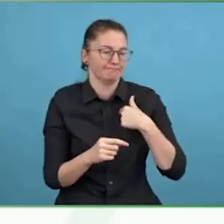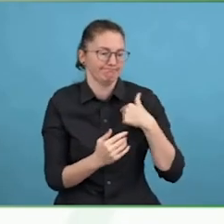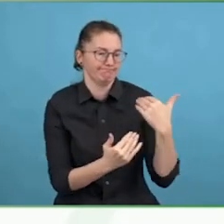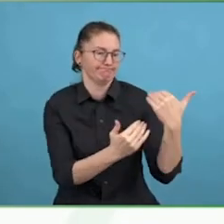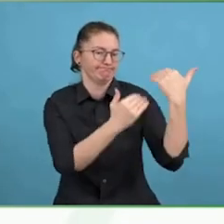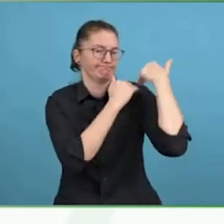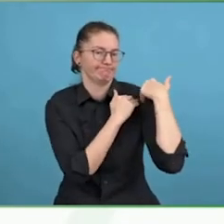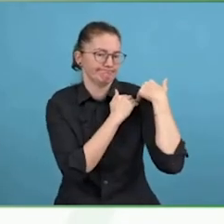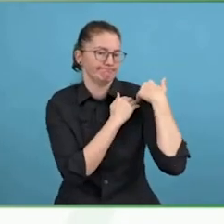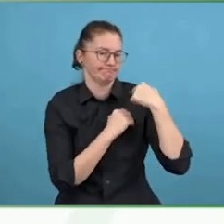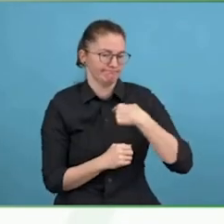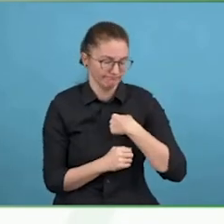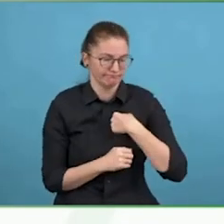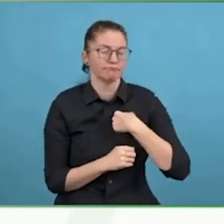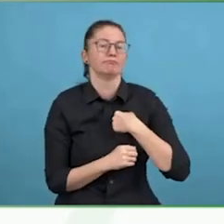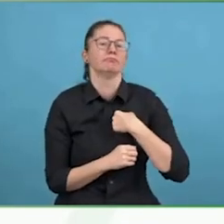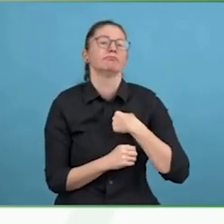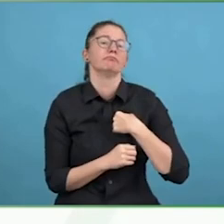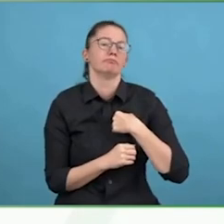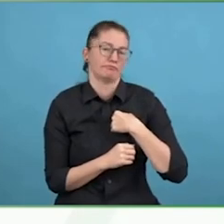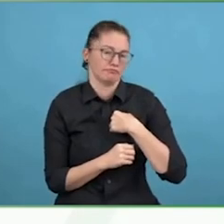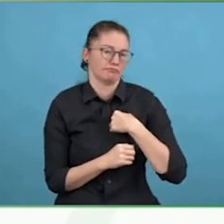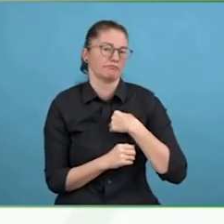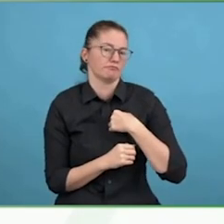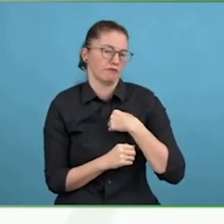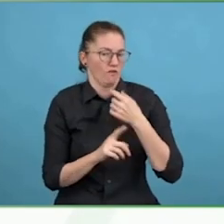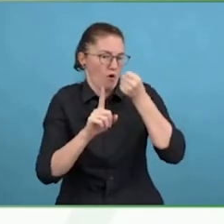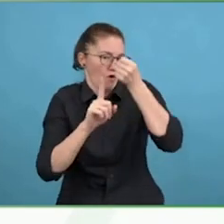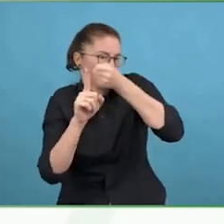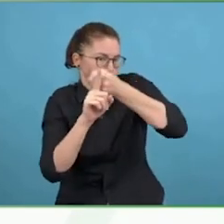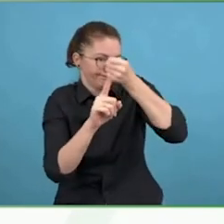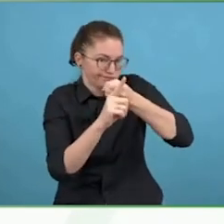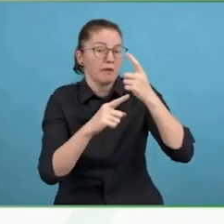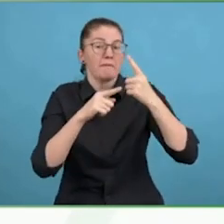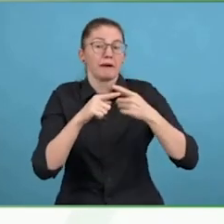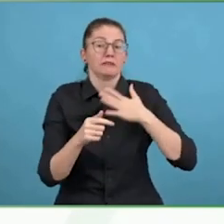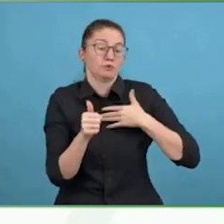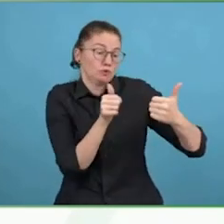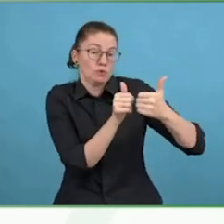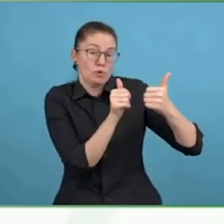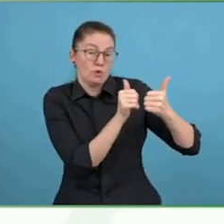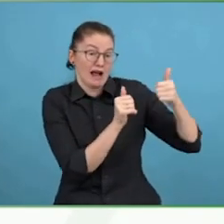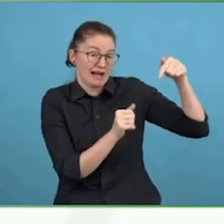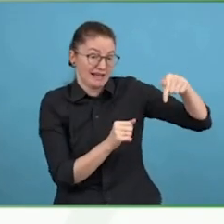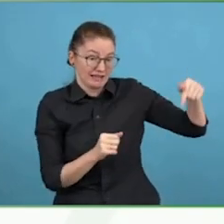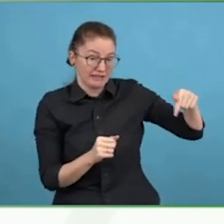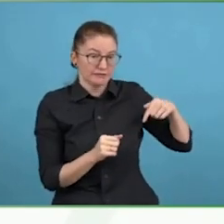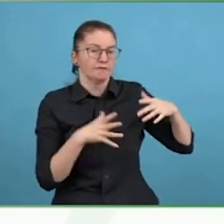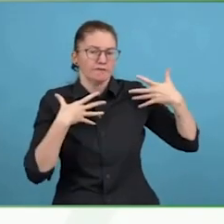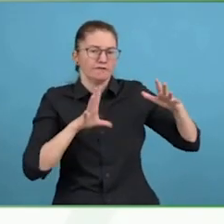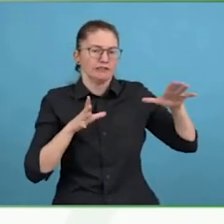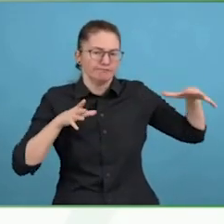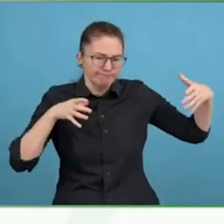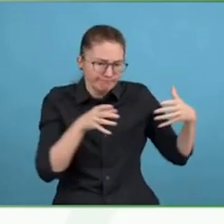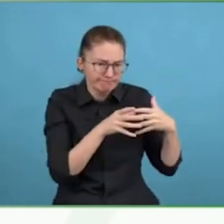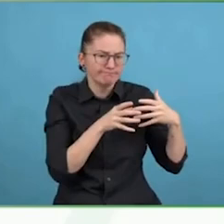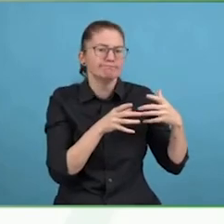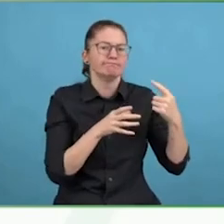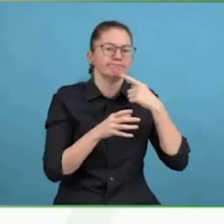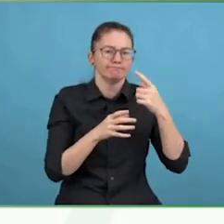with disability, regardless of their disabilities, and can enjoy attending the